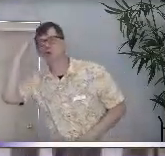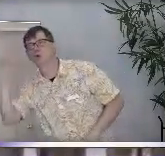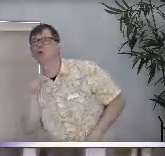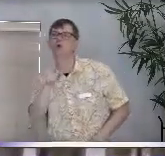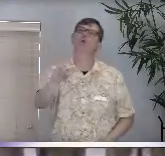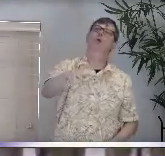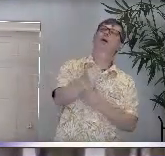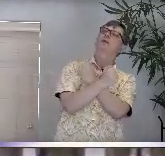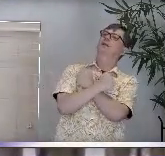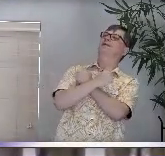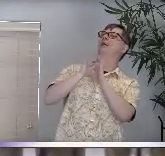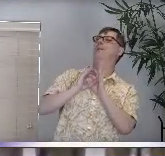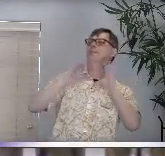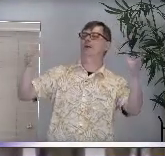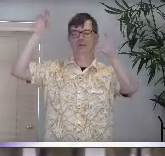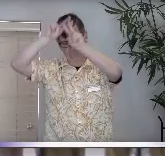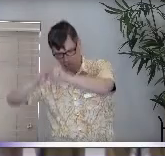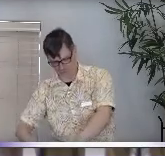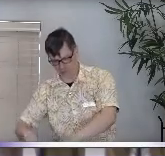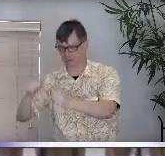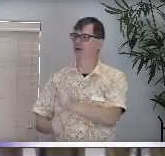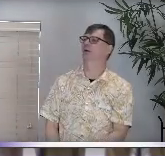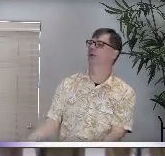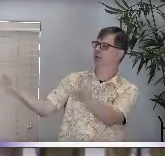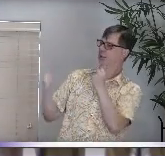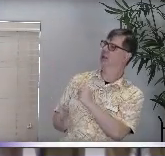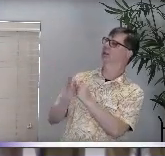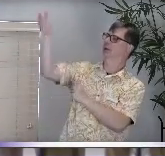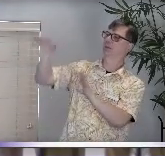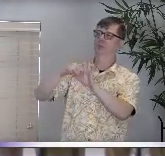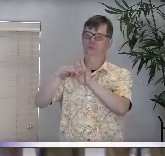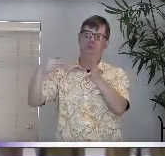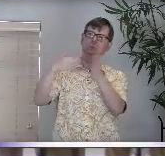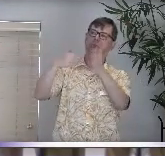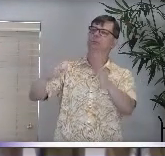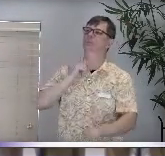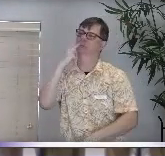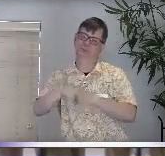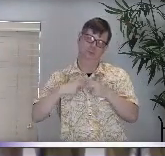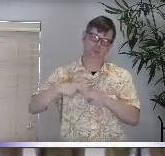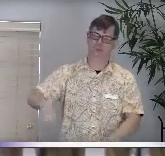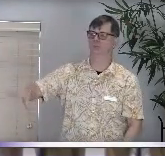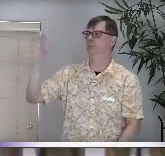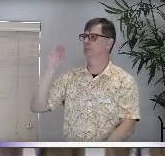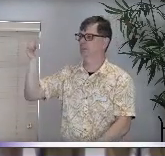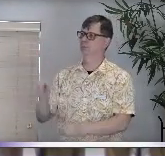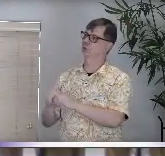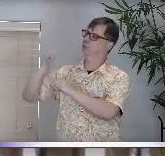love abound, that we fall down and we get up and we try again. And for me personally, I'd like a hand reached